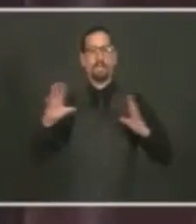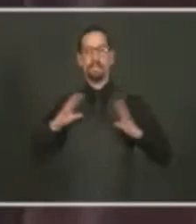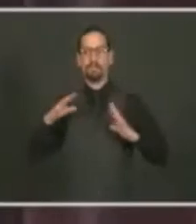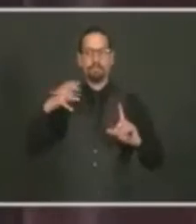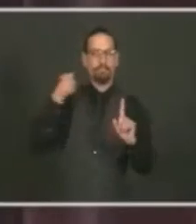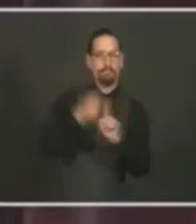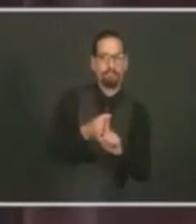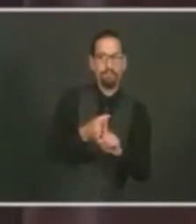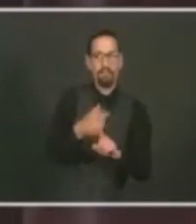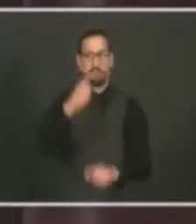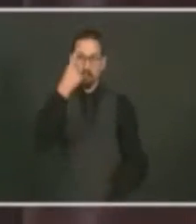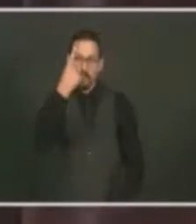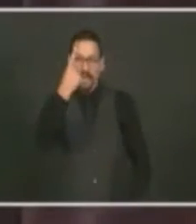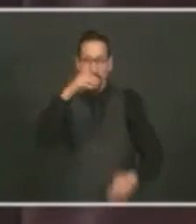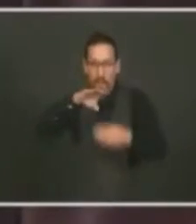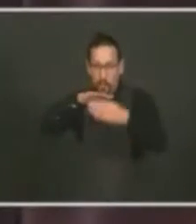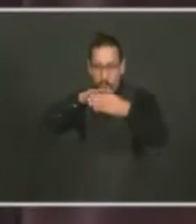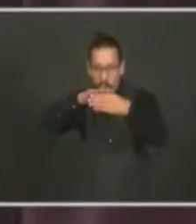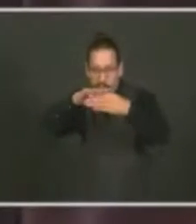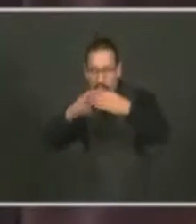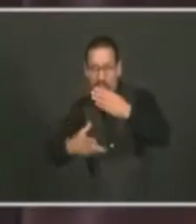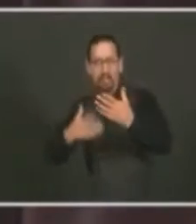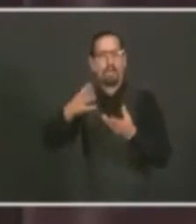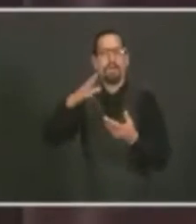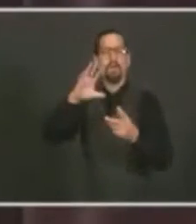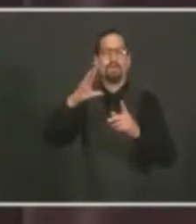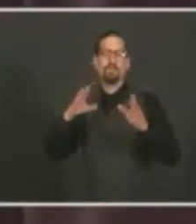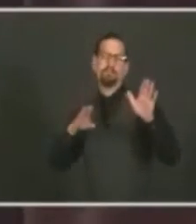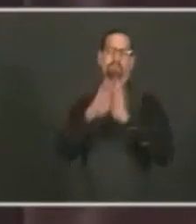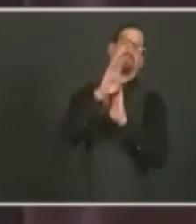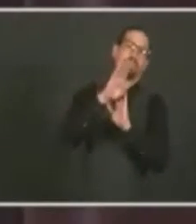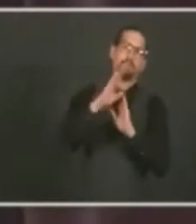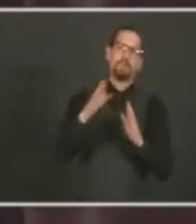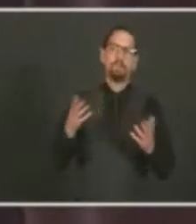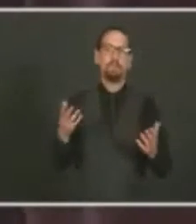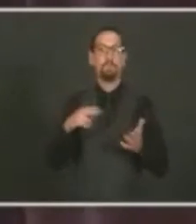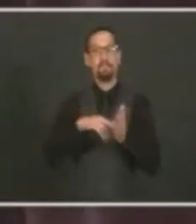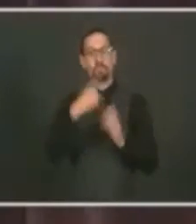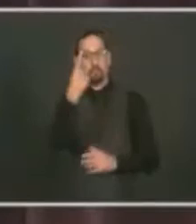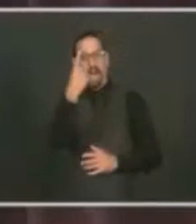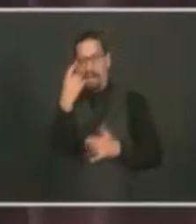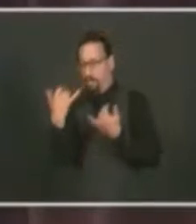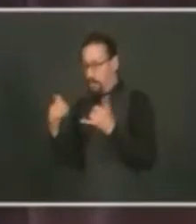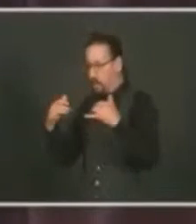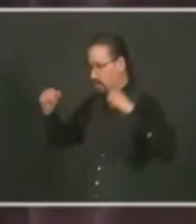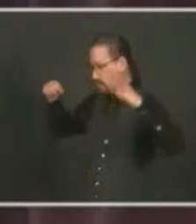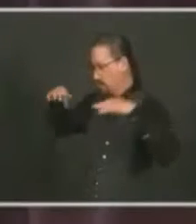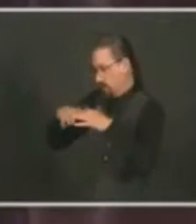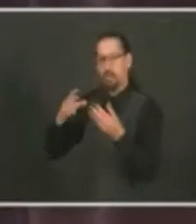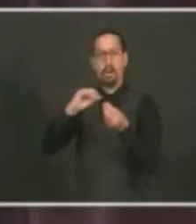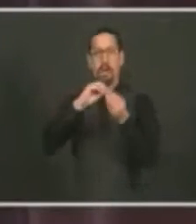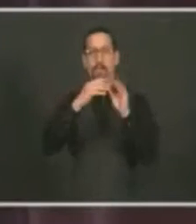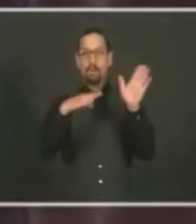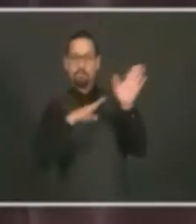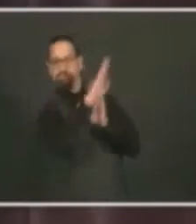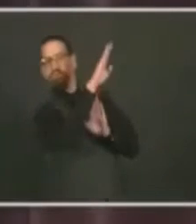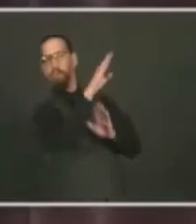big party, one event can cause to a big outbreak 3 or 4 weeks down the road.